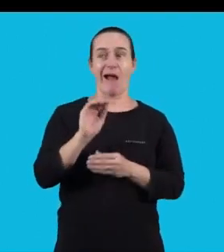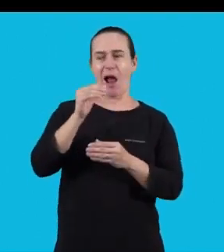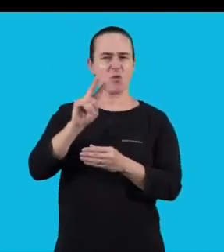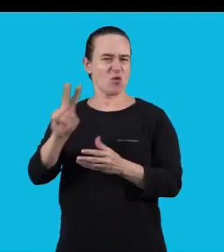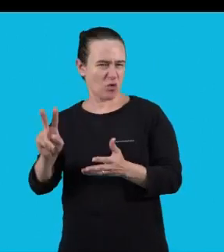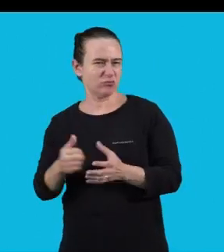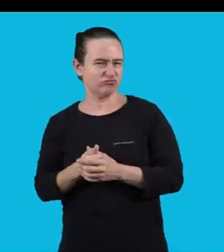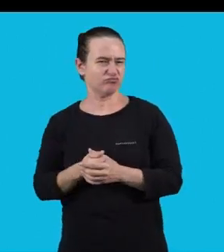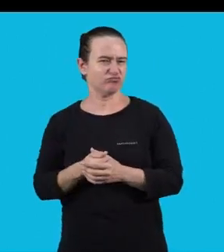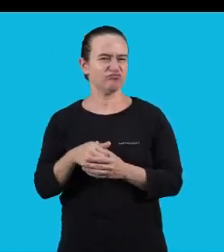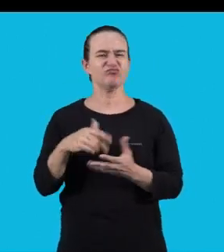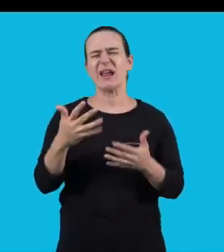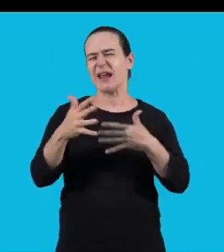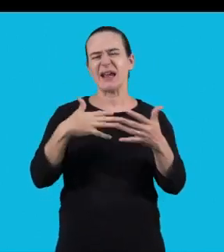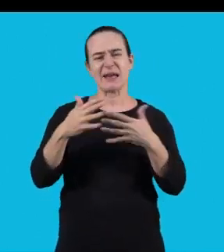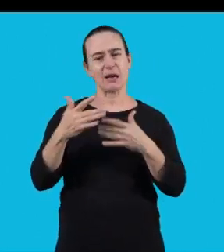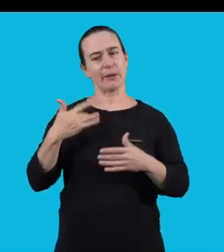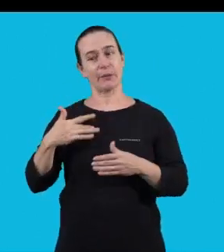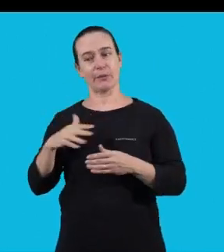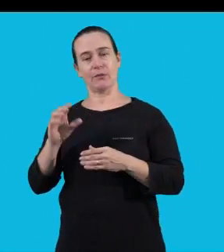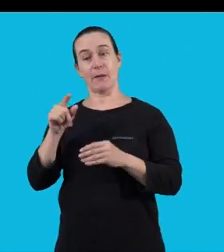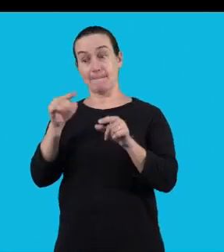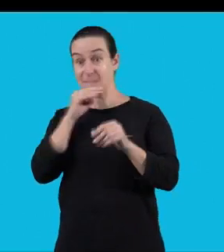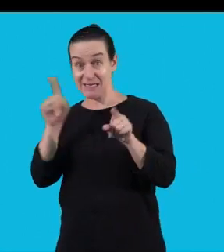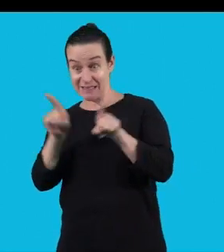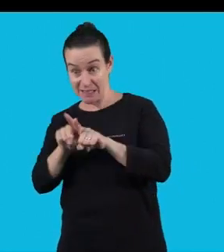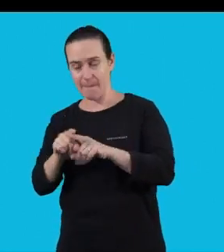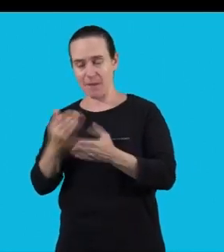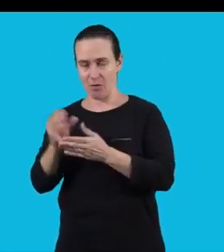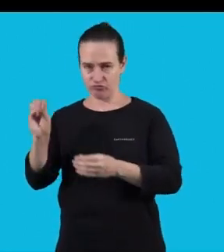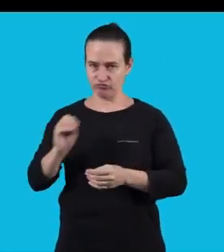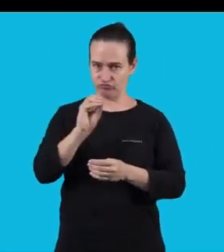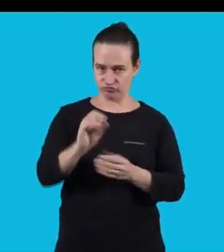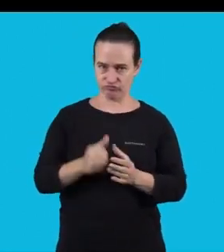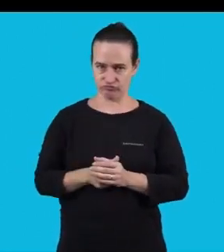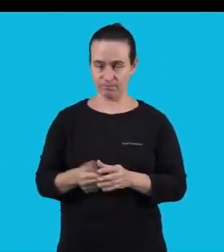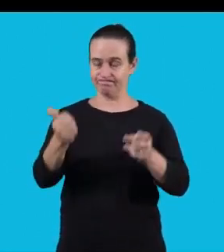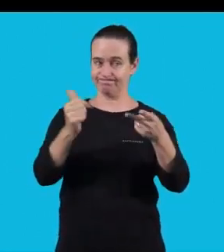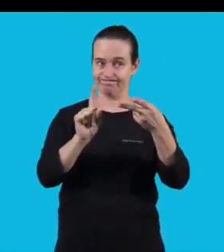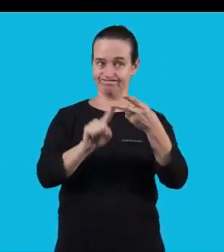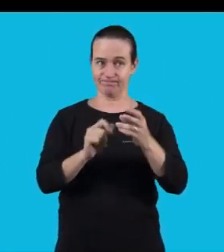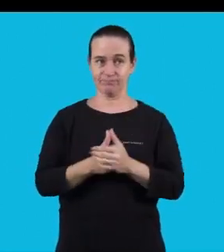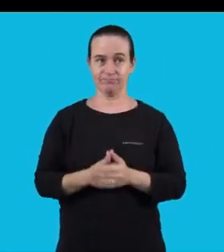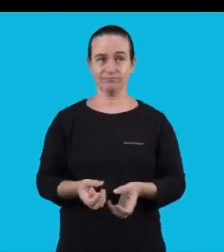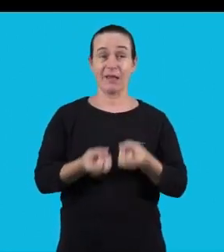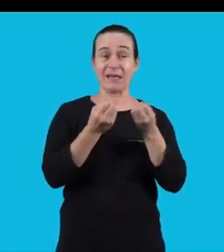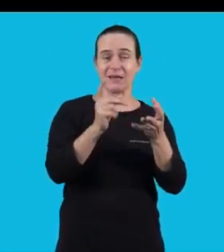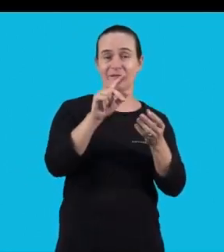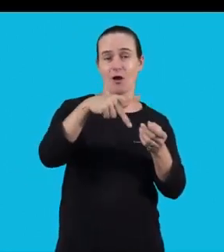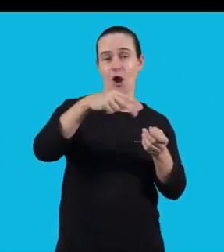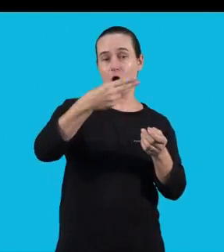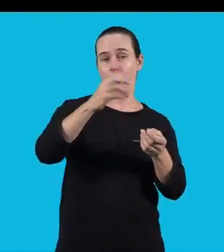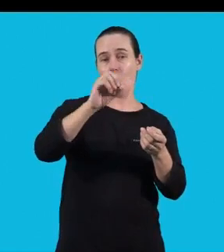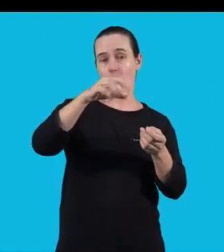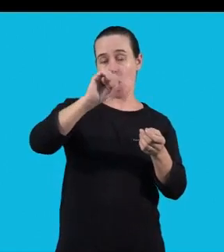formal synonyms would be accepted in this answer. Question 5.2 says provide